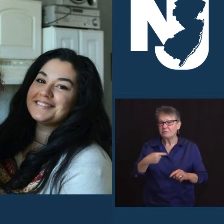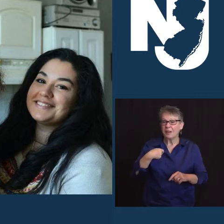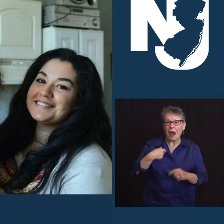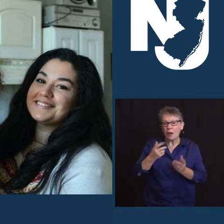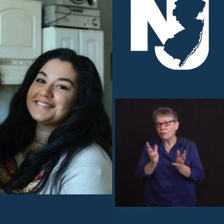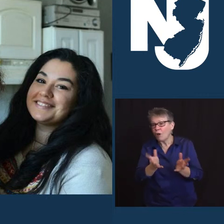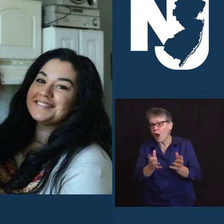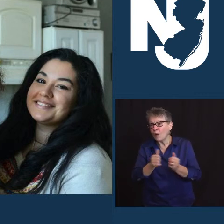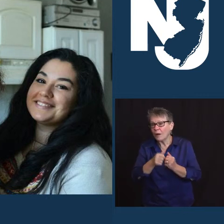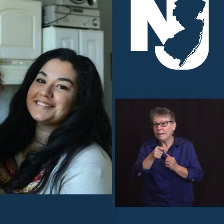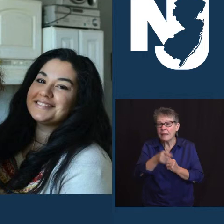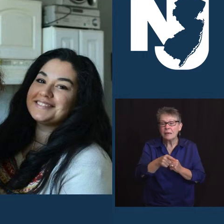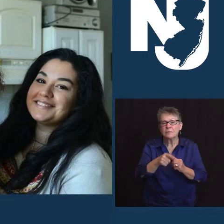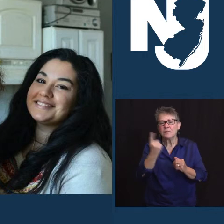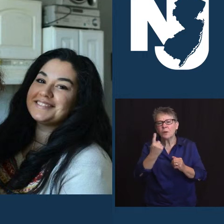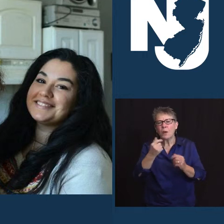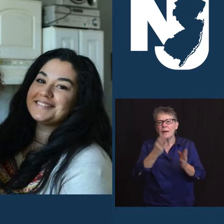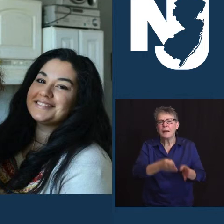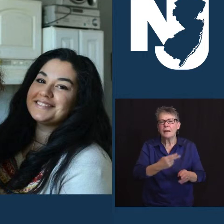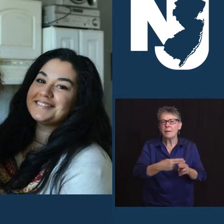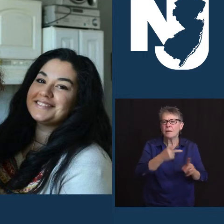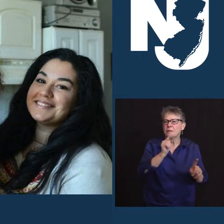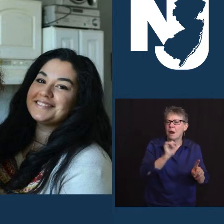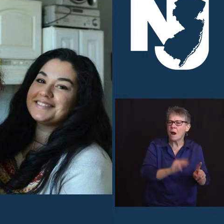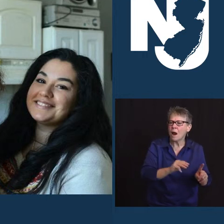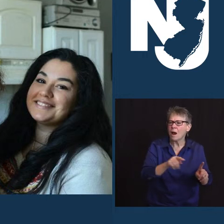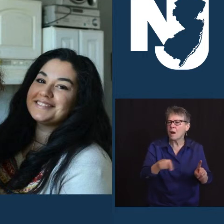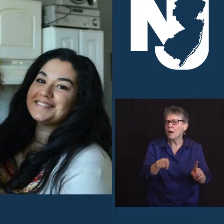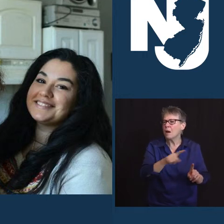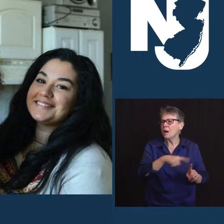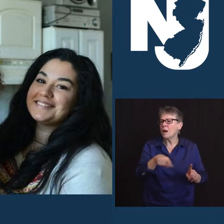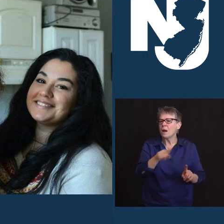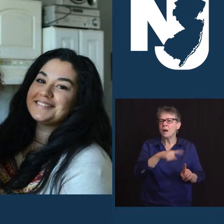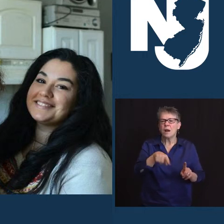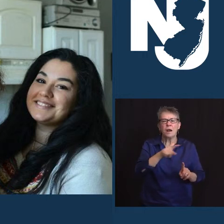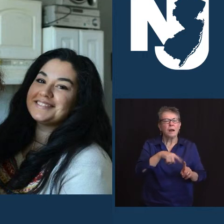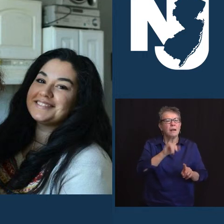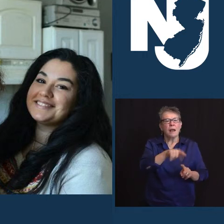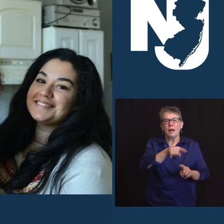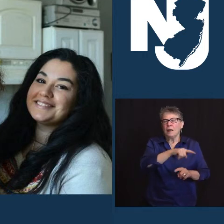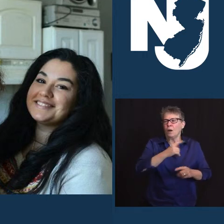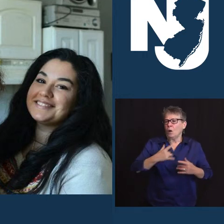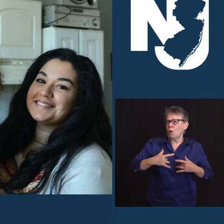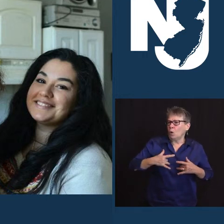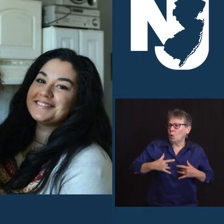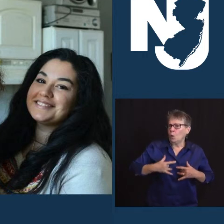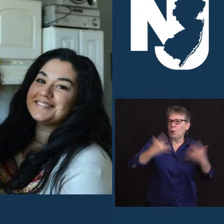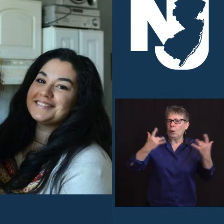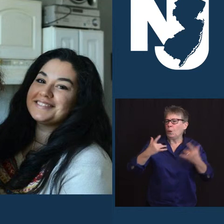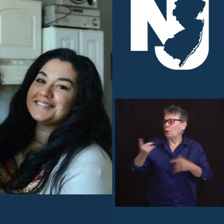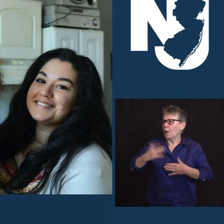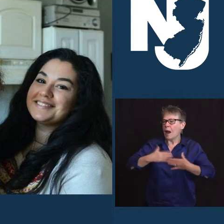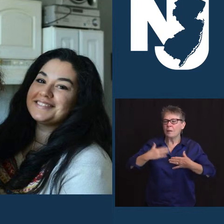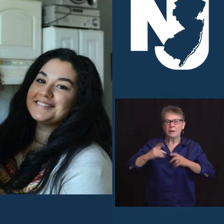were excited to be able to attend to more customers in addition to those helping them by purchasing to-go meals, but it took a grant